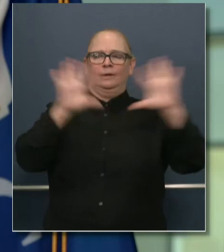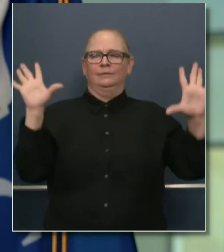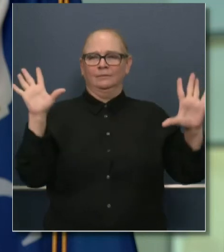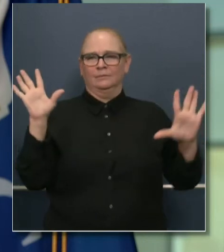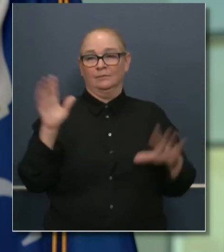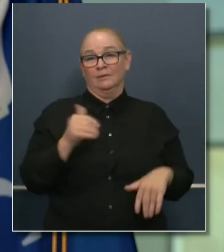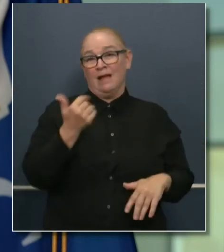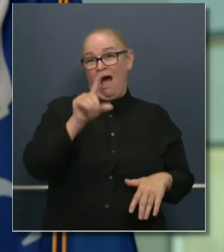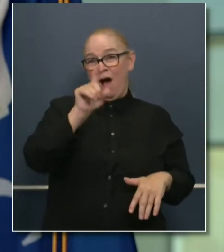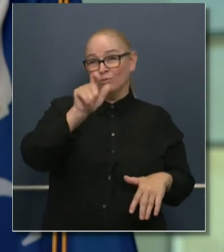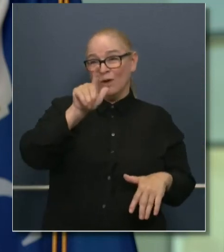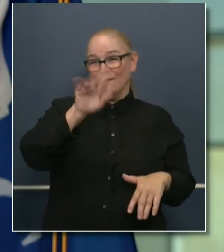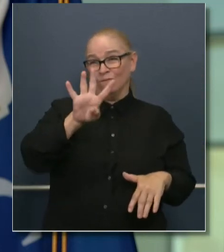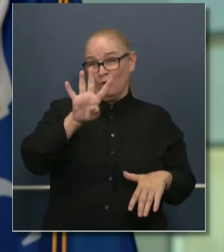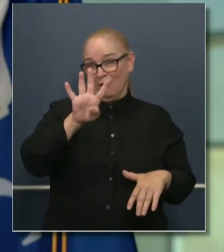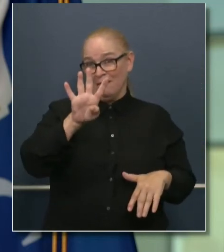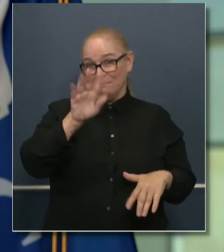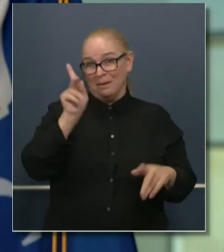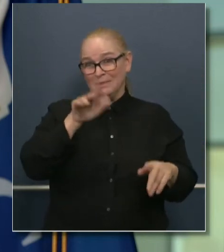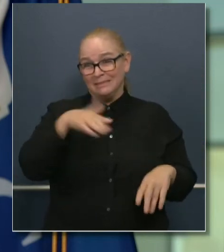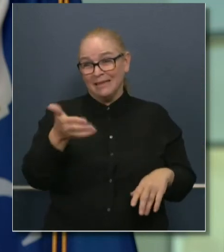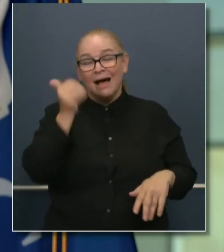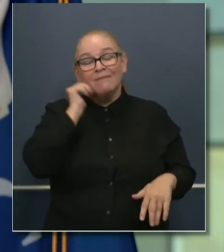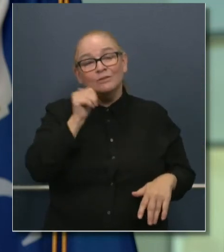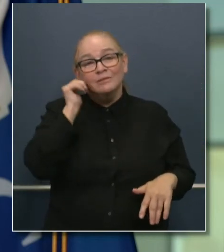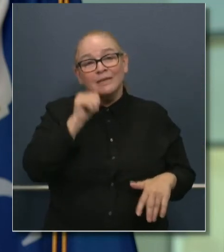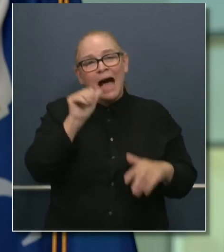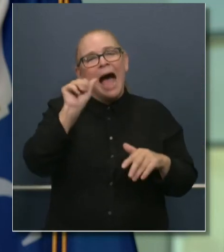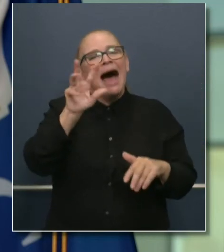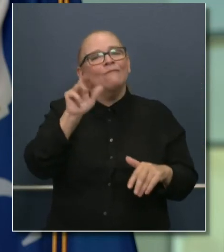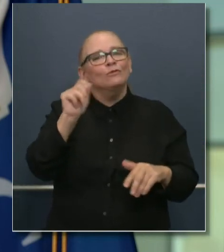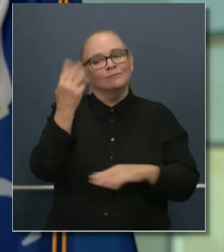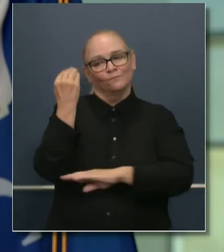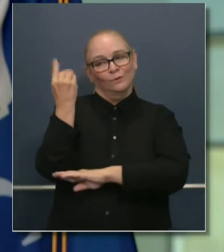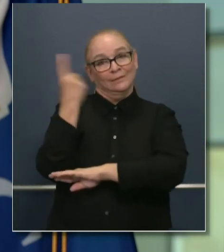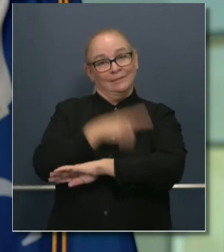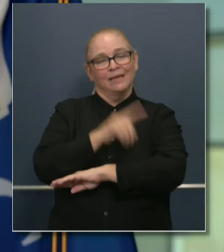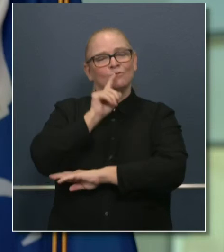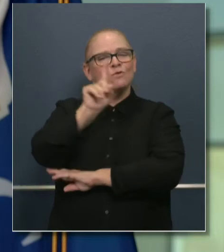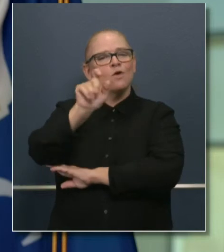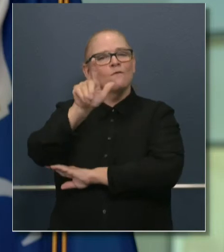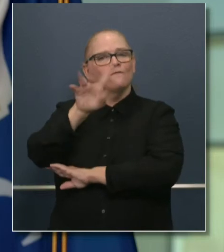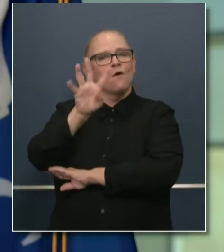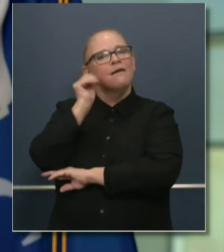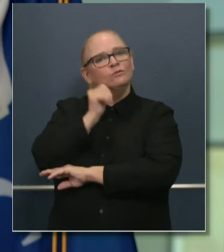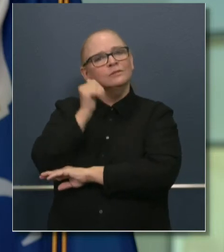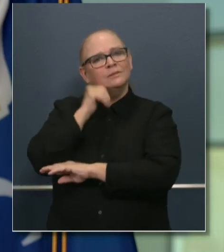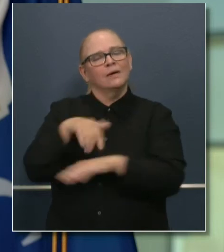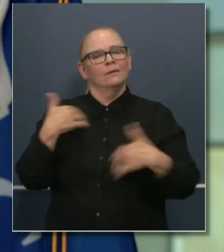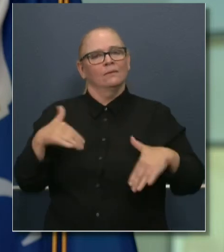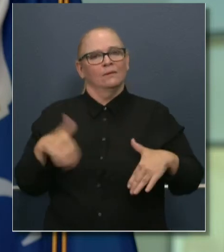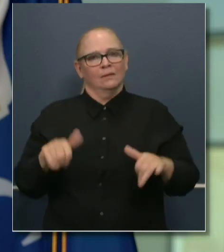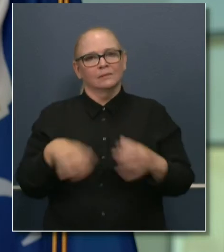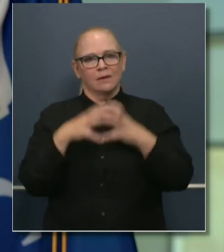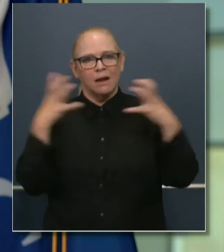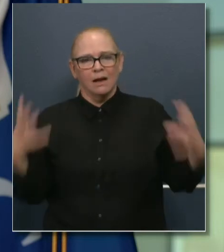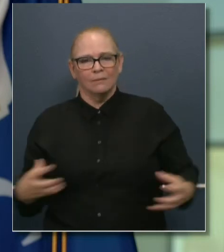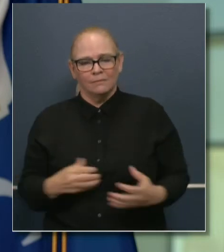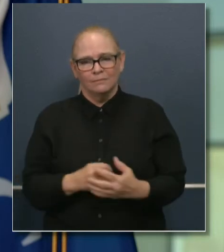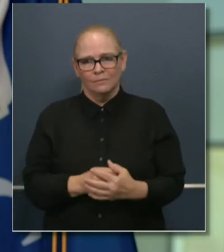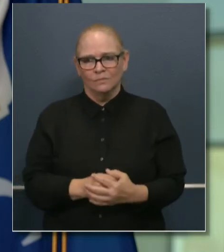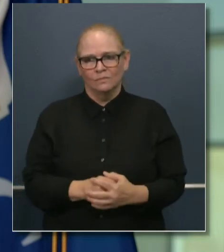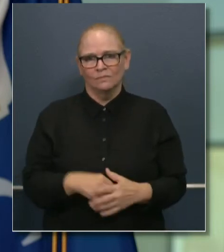as an example, just over the 14-day period as it relates to the deaths associated